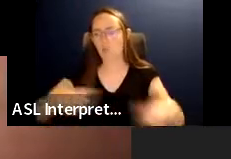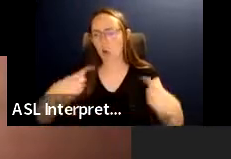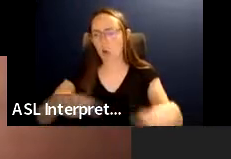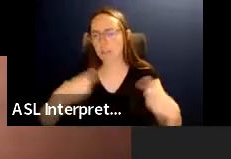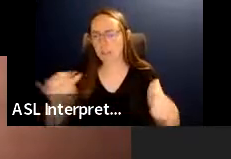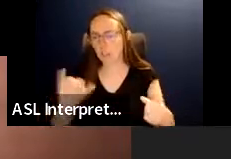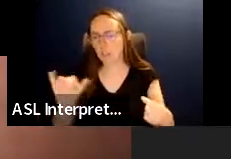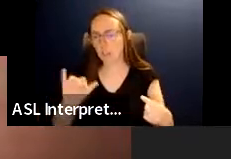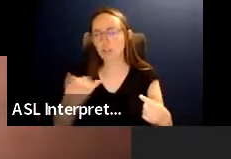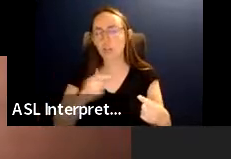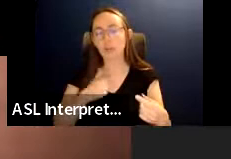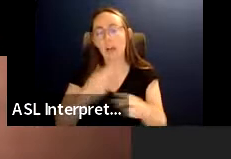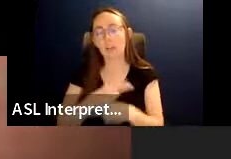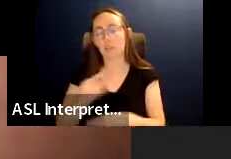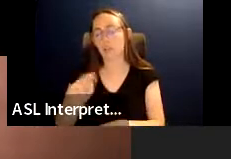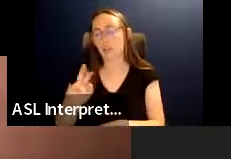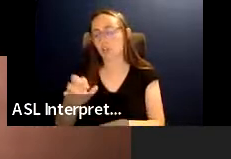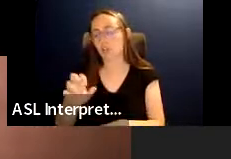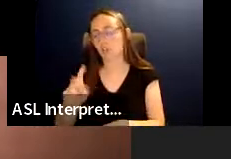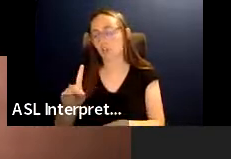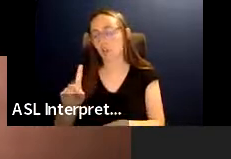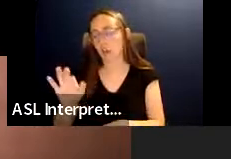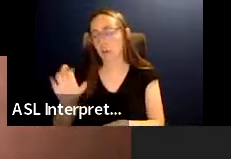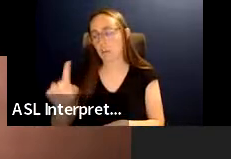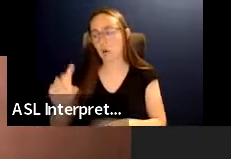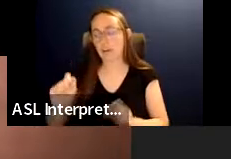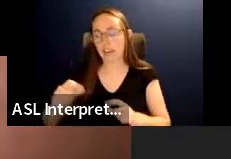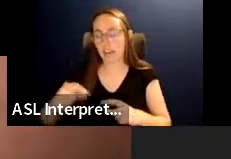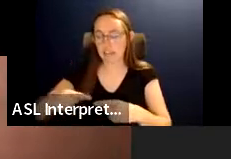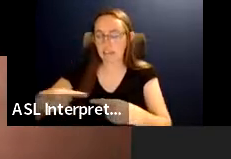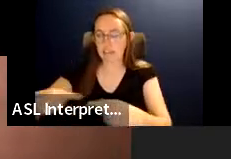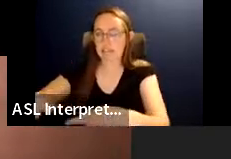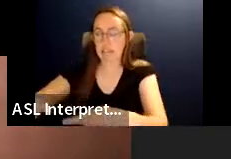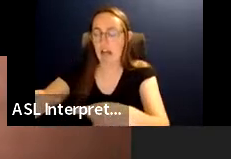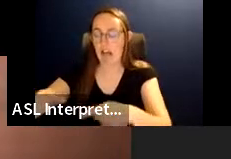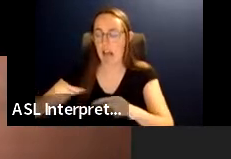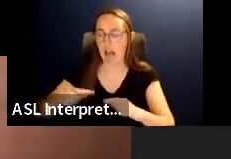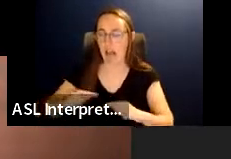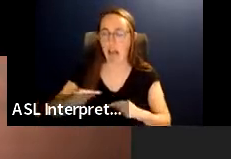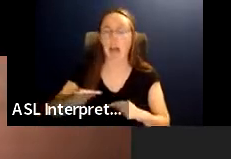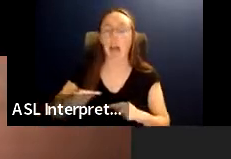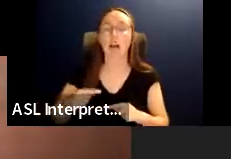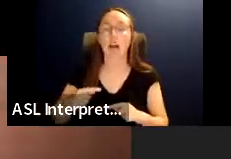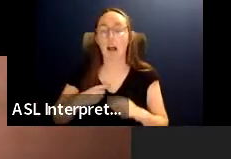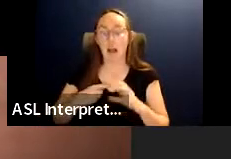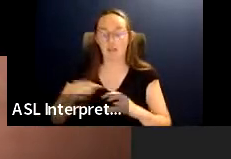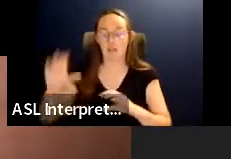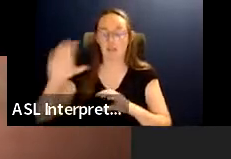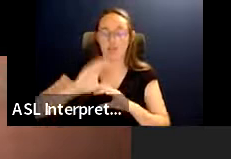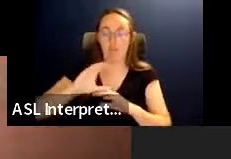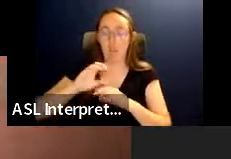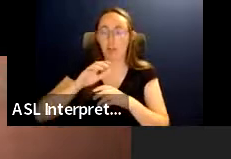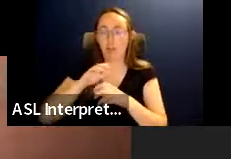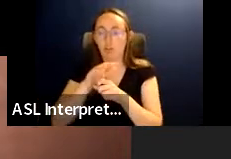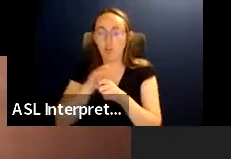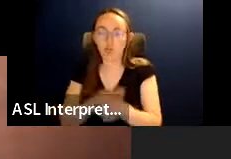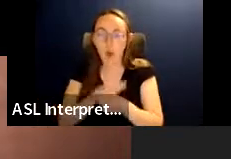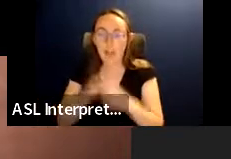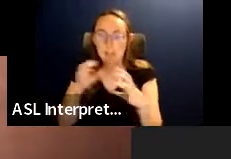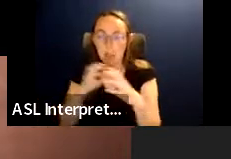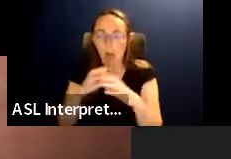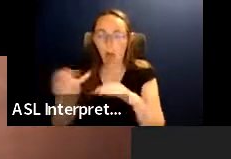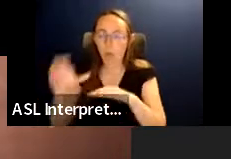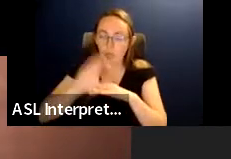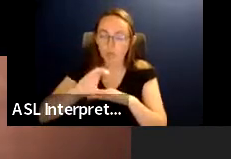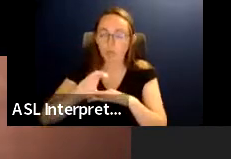boards to slide things back and forth. I use it for communication. I also put a stress ball on top. I'll poke a hole